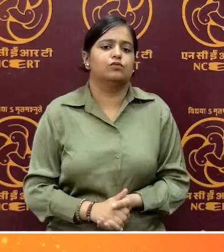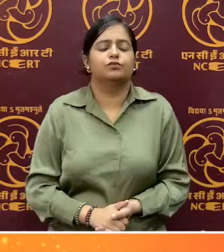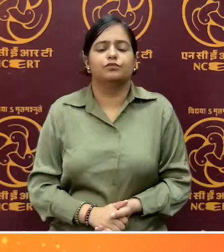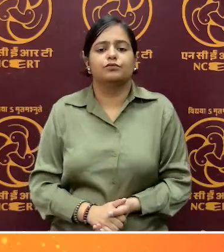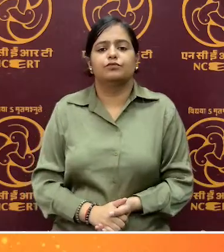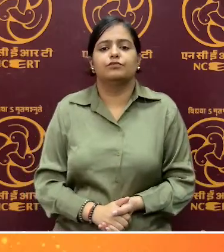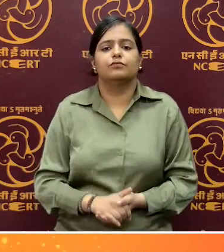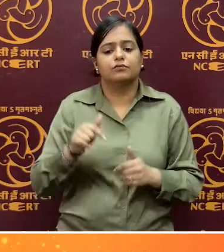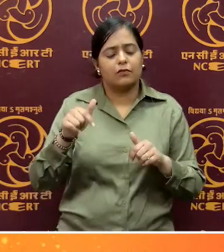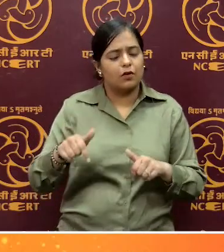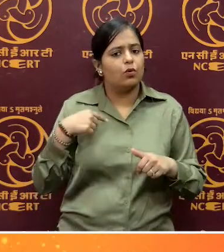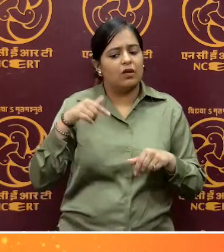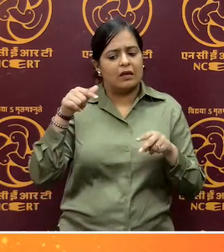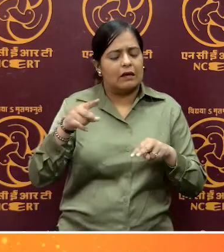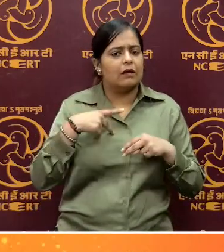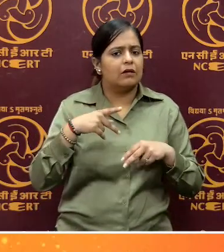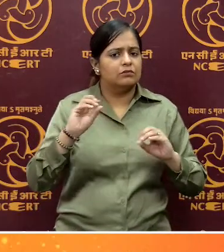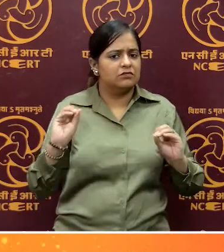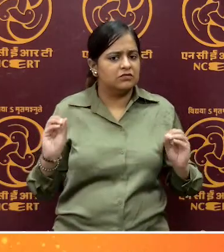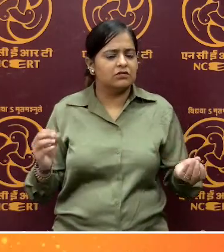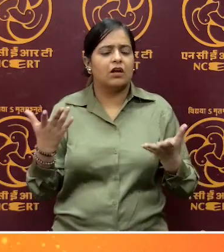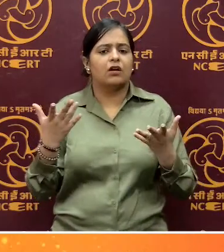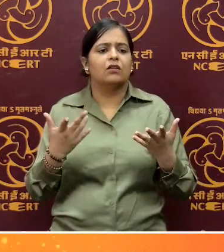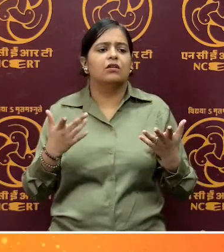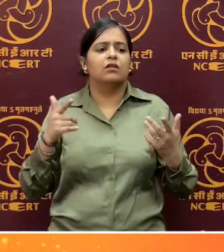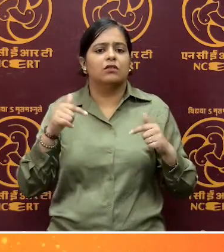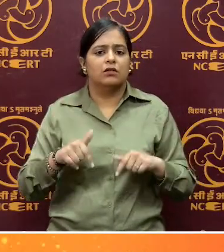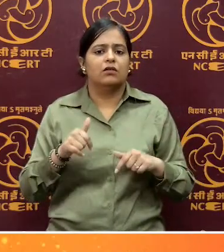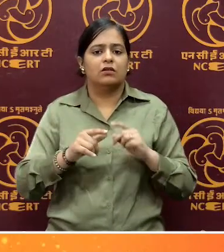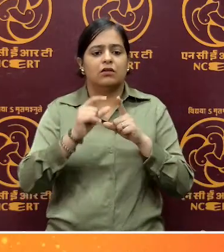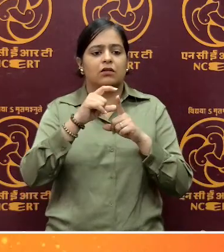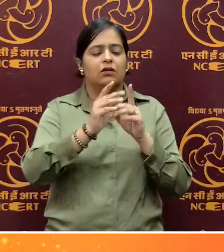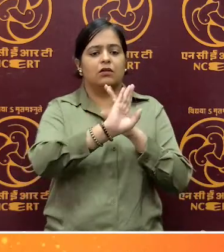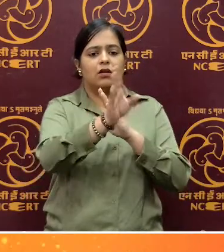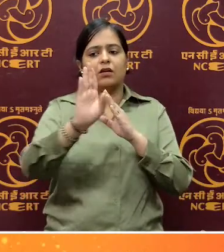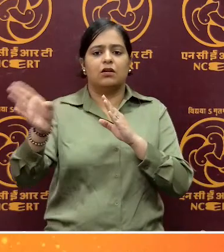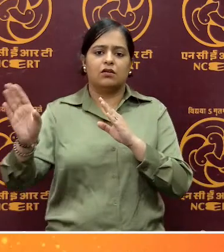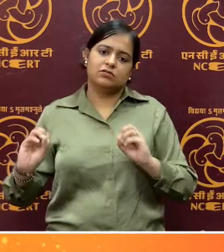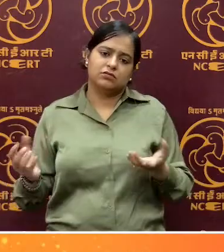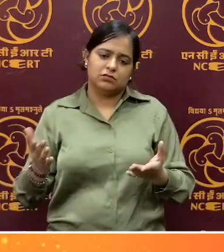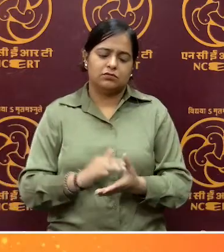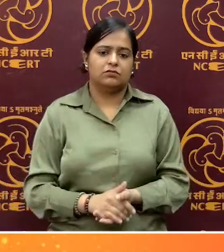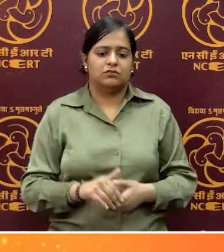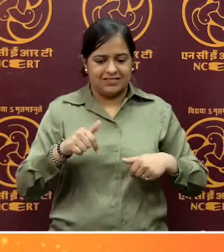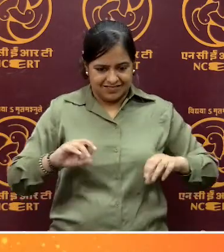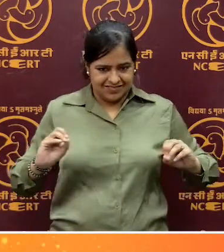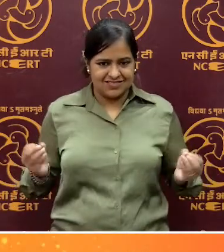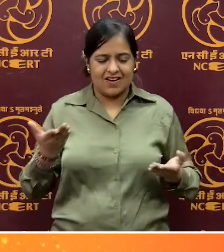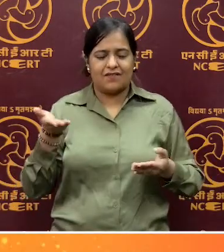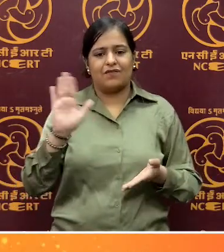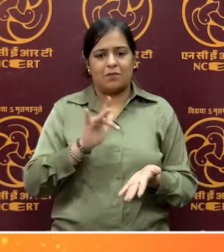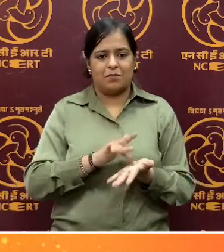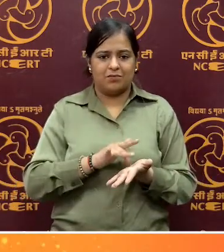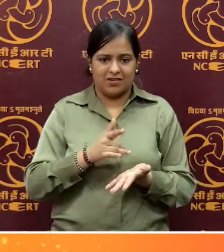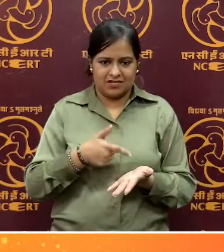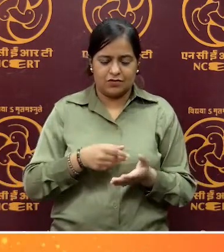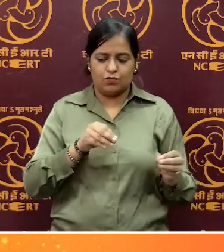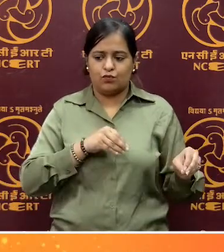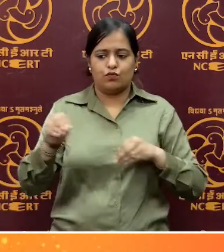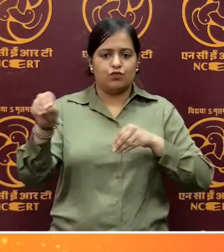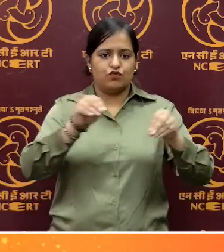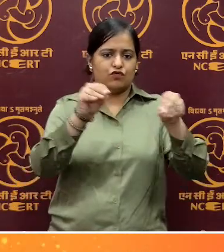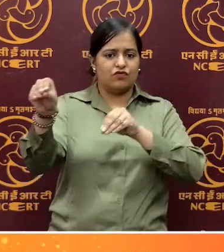find that it starts from this point, it is going in this direction. It starts from here, it moves in this